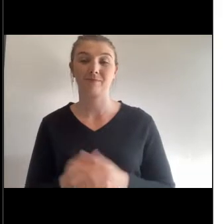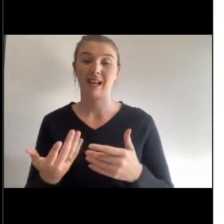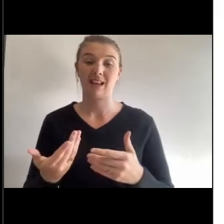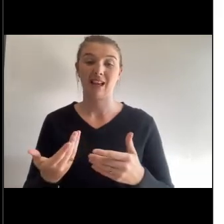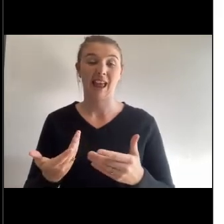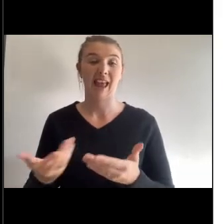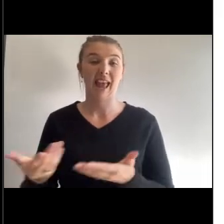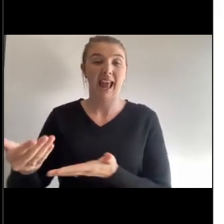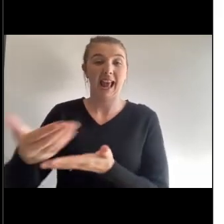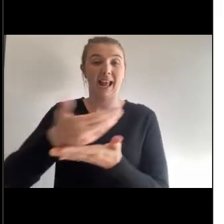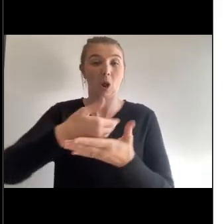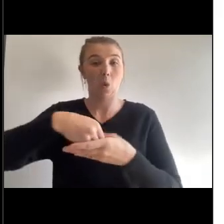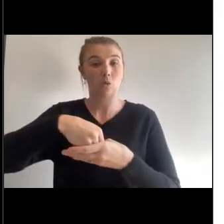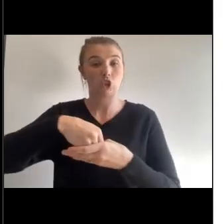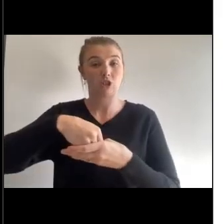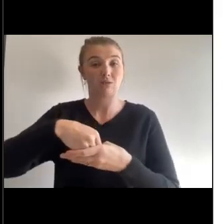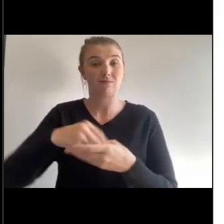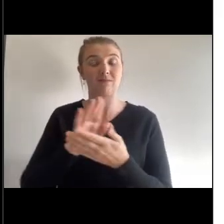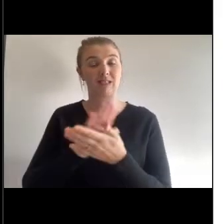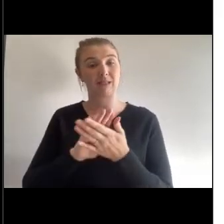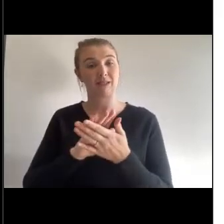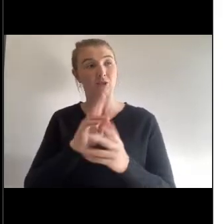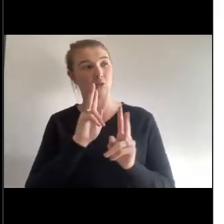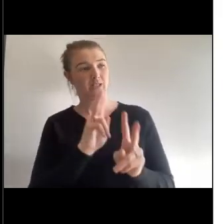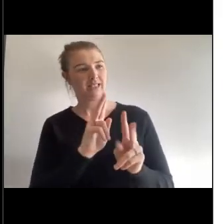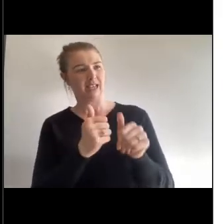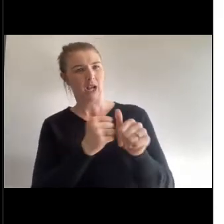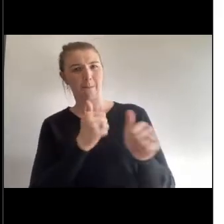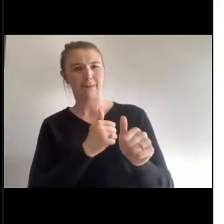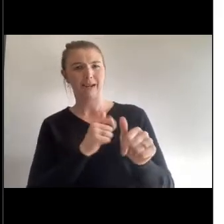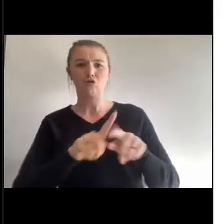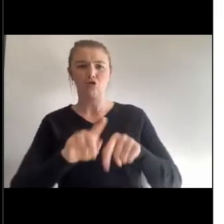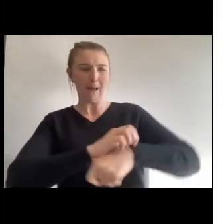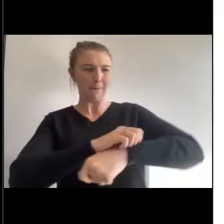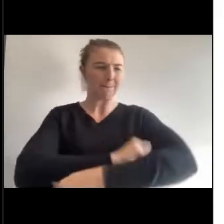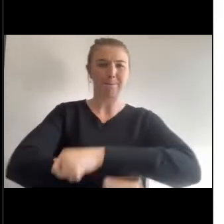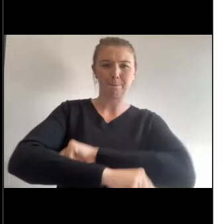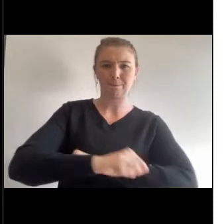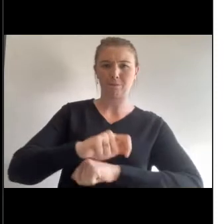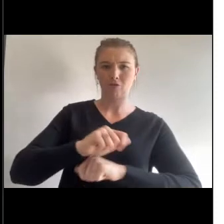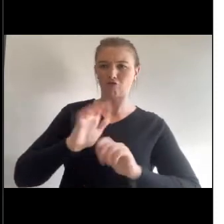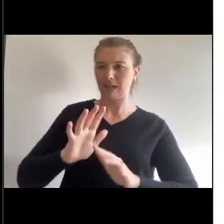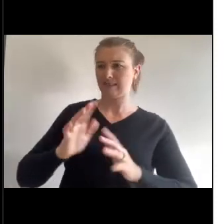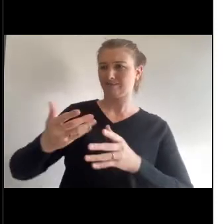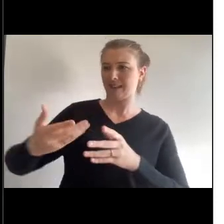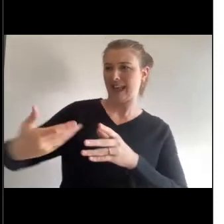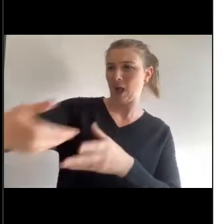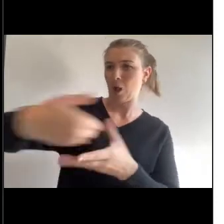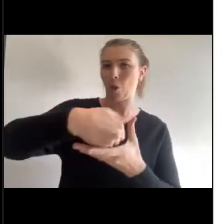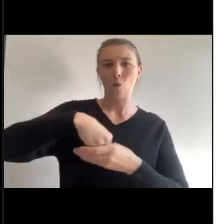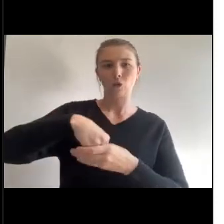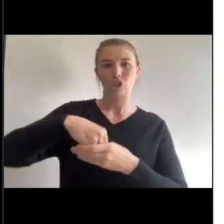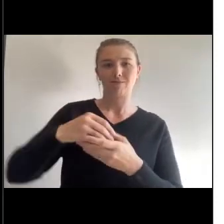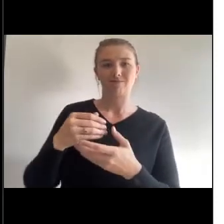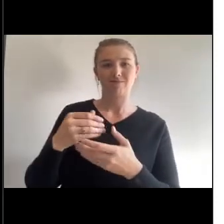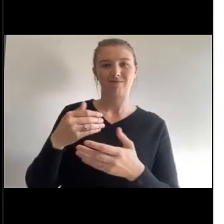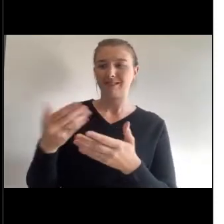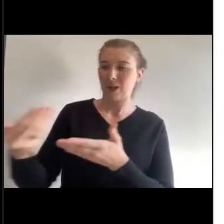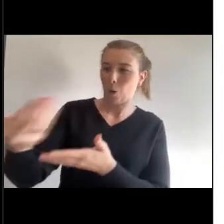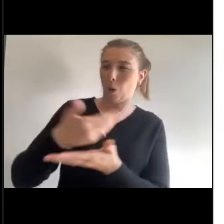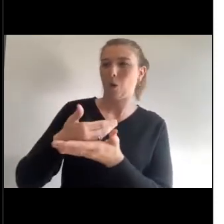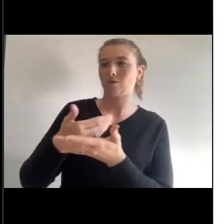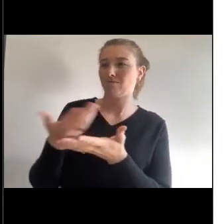that you're working for taking action to create an inclusive culture, reaching out to you, including you in discussions, in meetings, in gatherings,